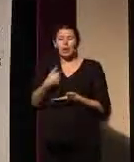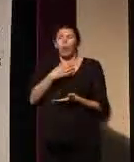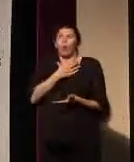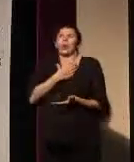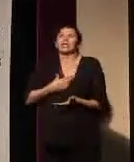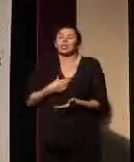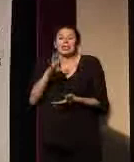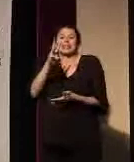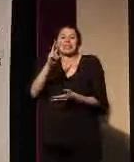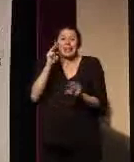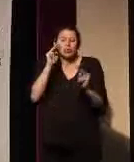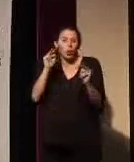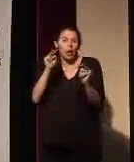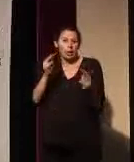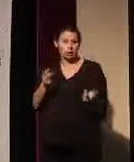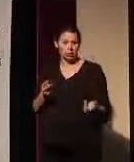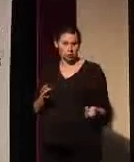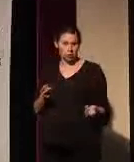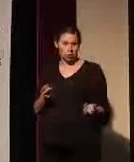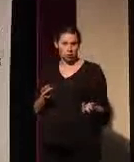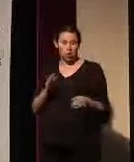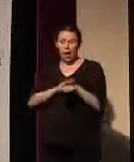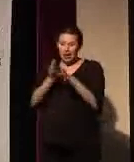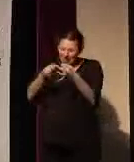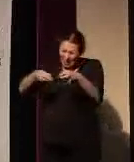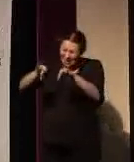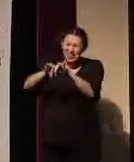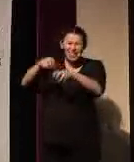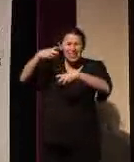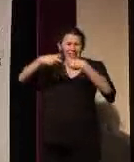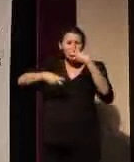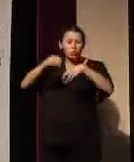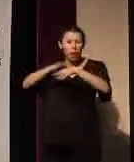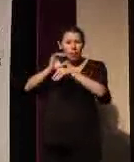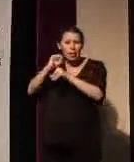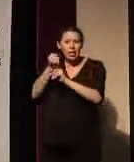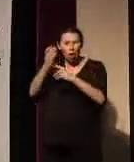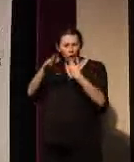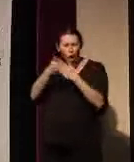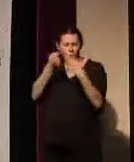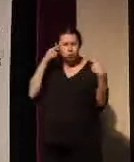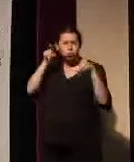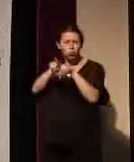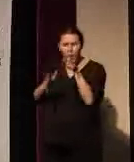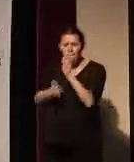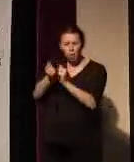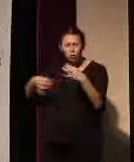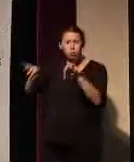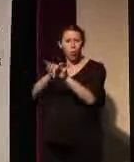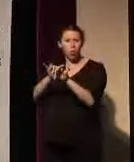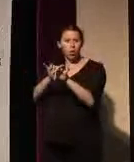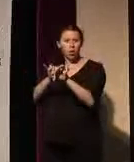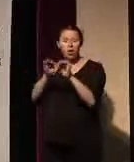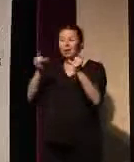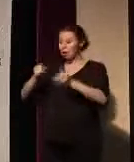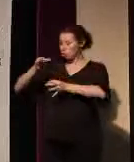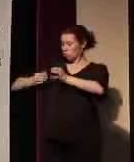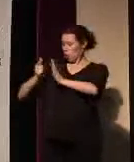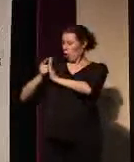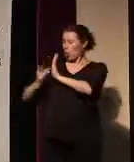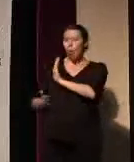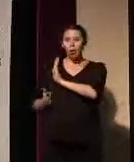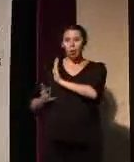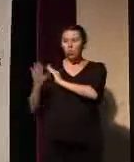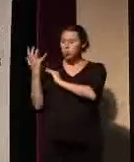had six witnesses on the key issue in the case who all agree on the most important thing. Let me tell you, as a trial lawyer, that